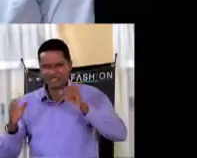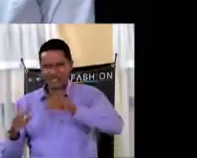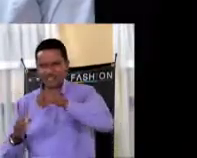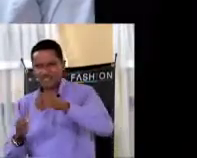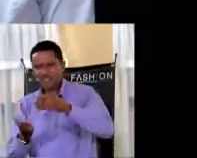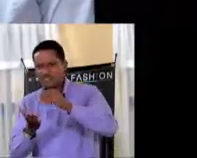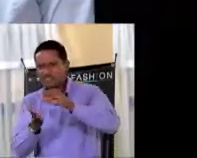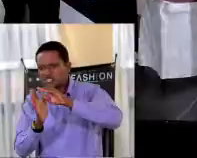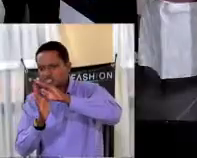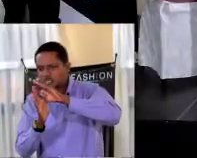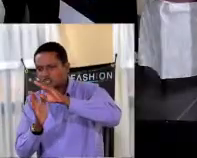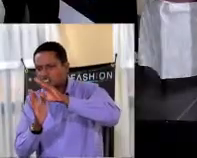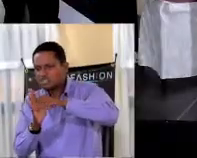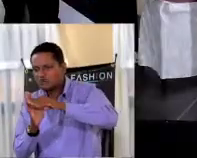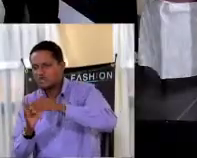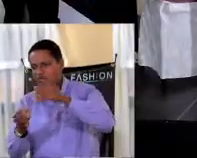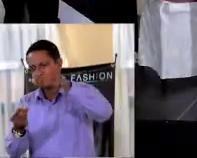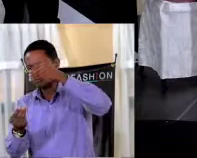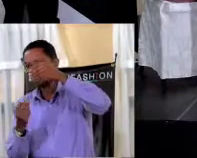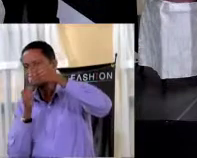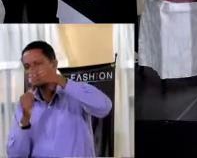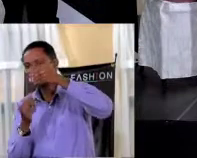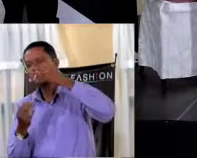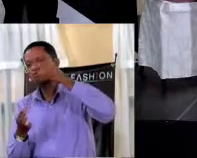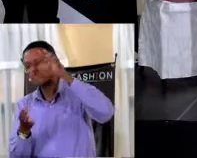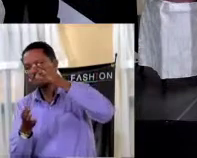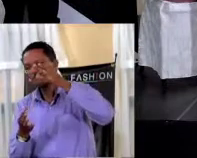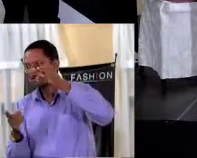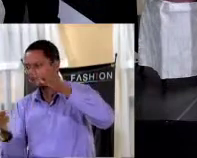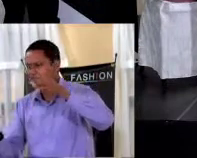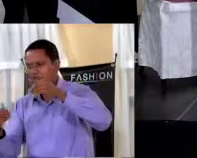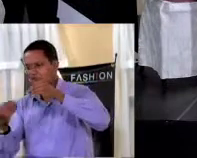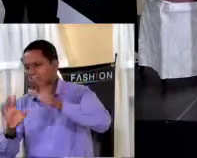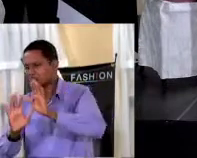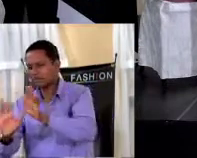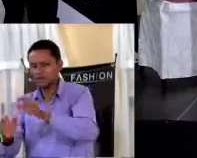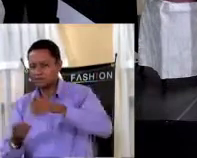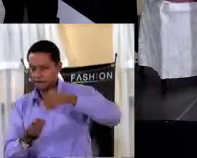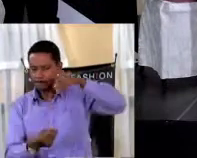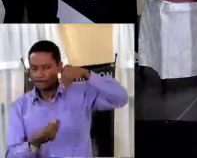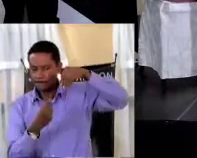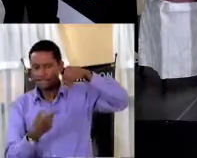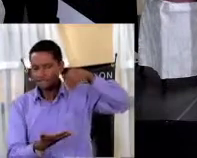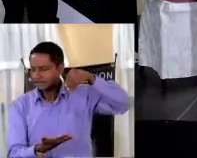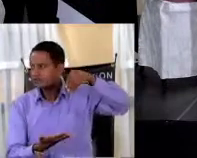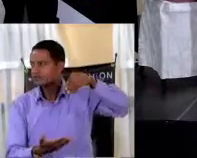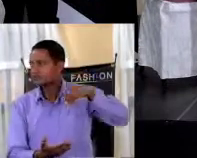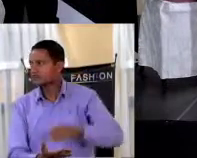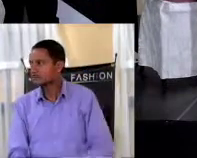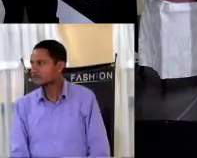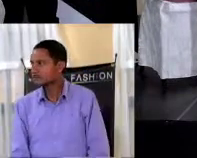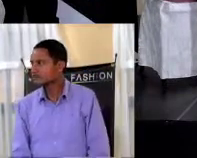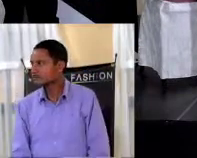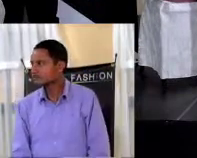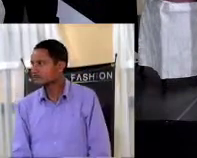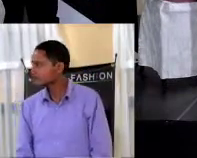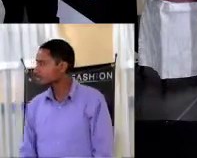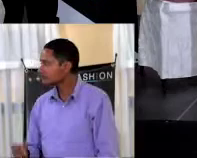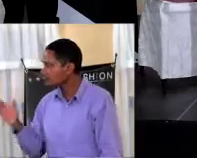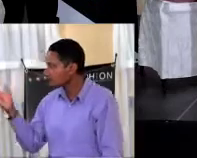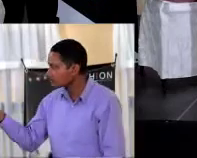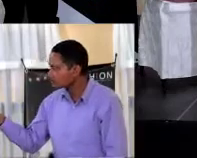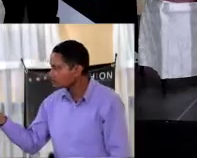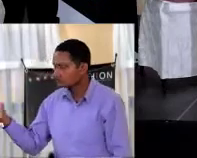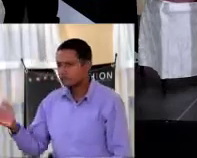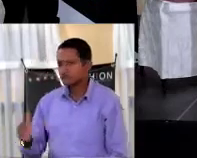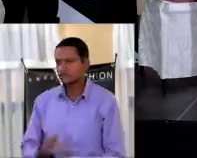is, should be the focus instead. Yeah. Let me just jump in for 2 minutes, right? Sure. So I'm not going to assume you all know who I am,